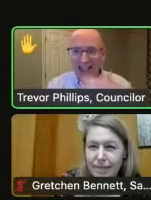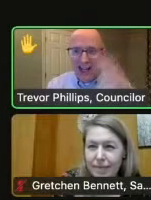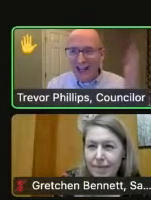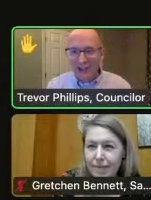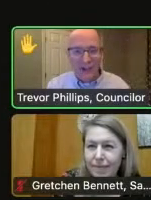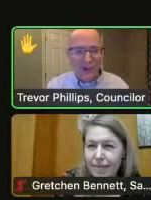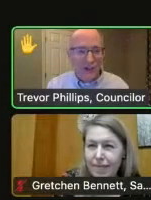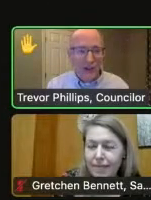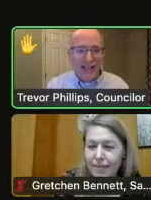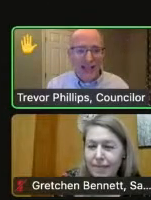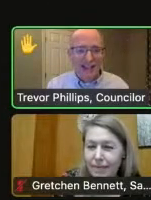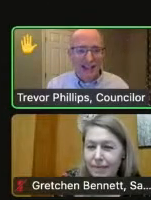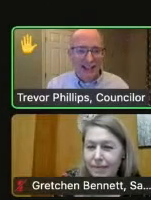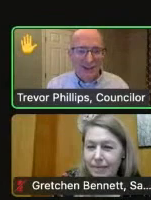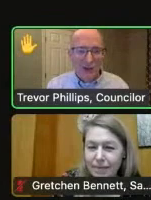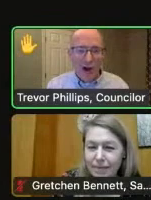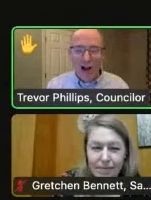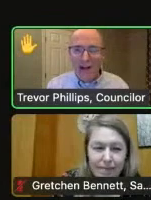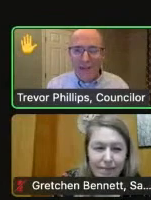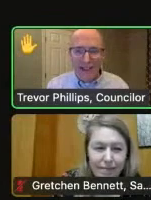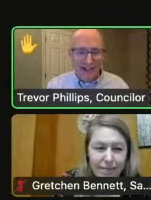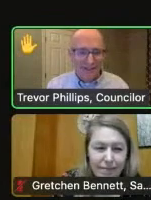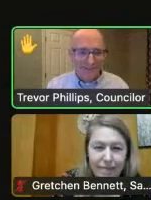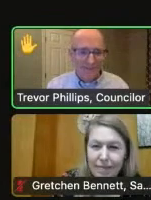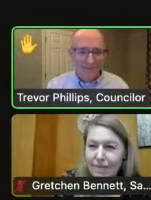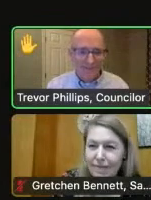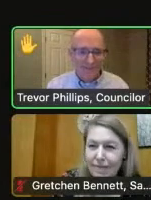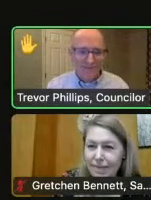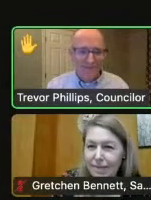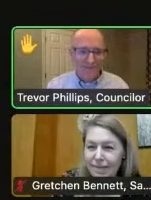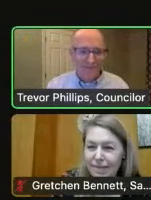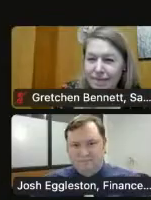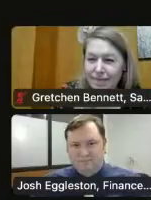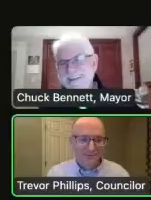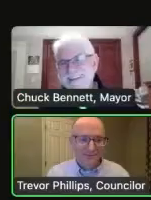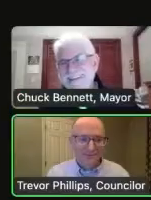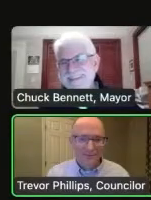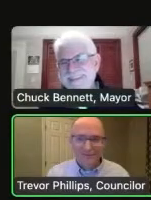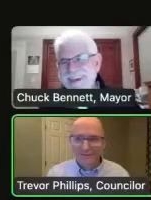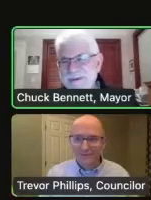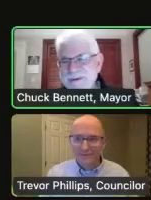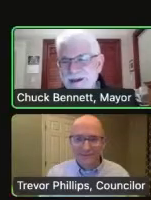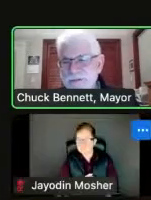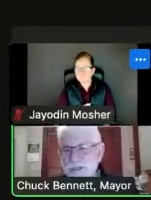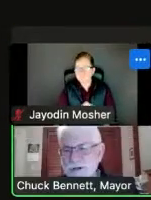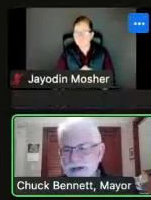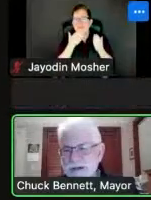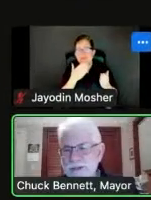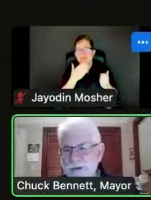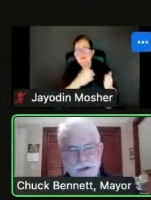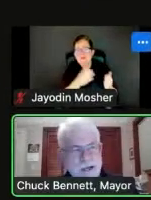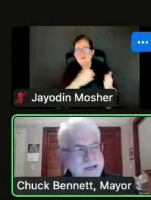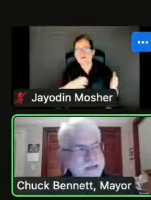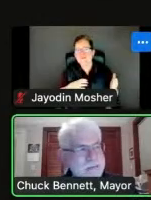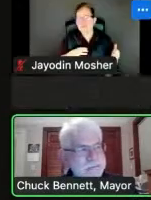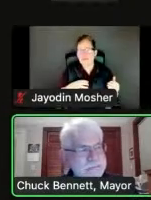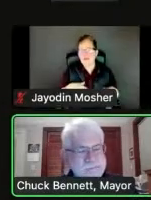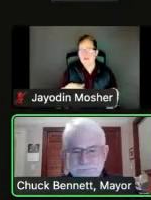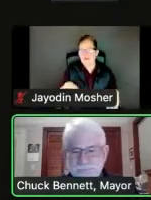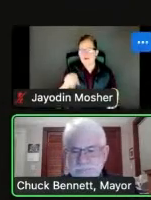anything that I alluded to in that long comment. Thank you, Councillor. Councillor